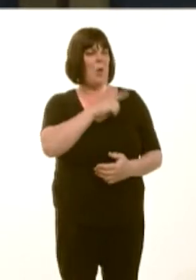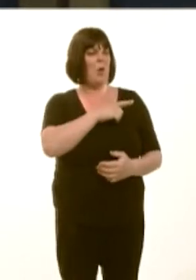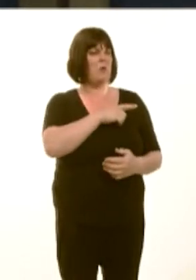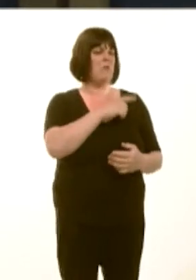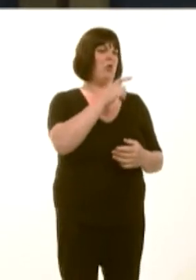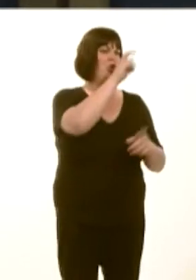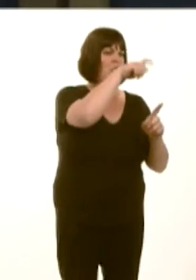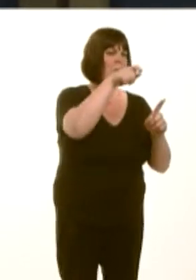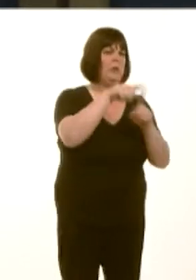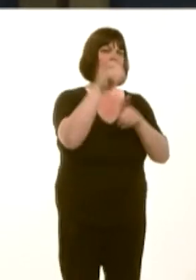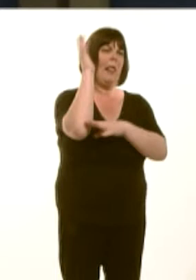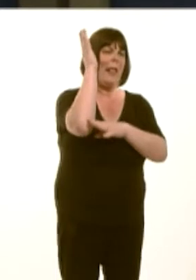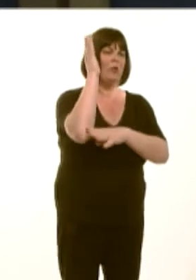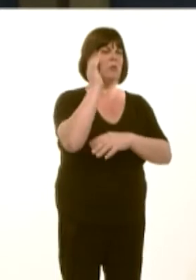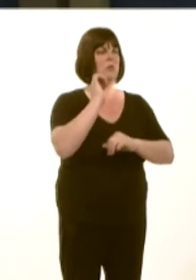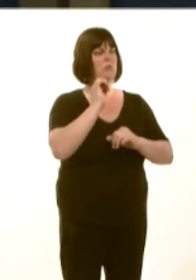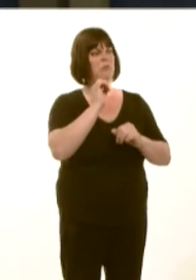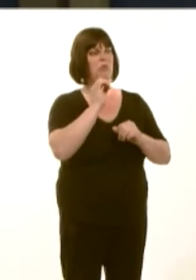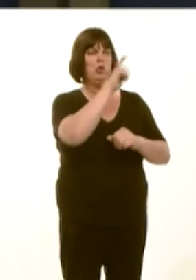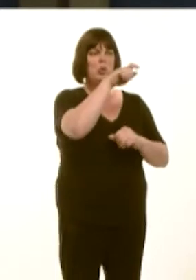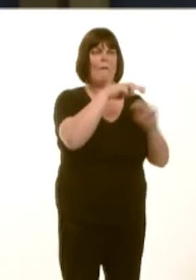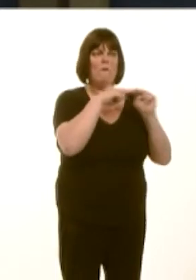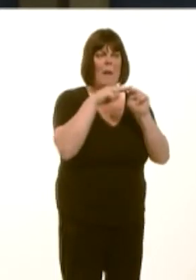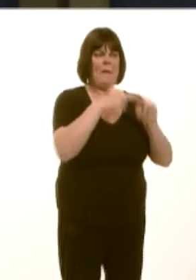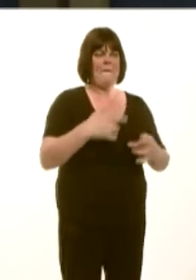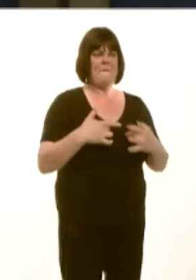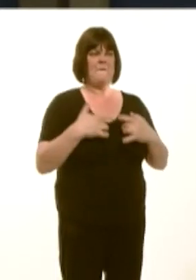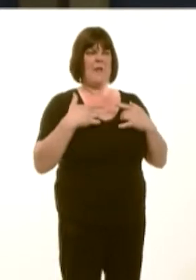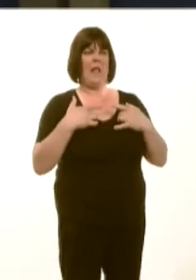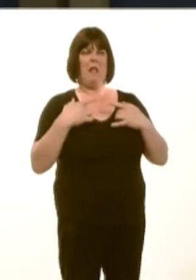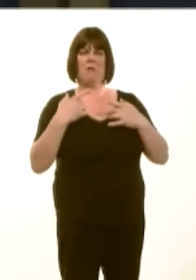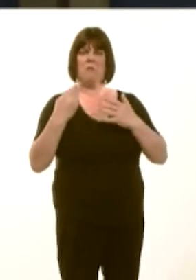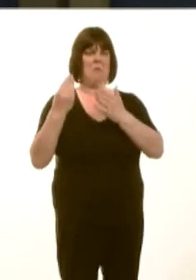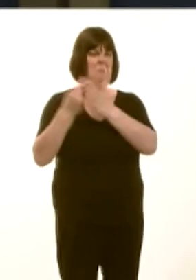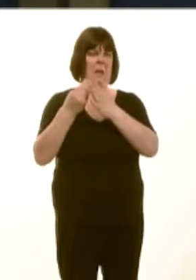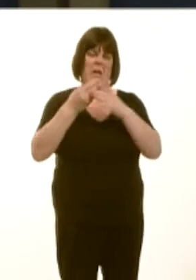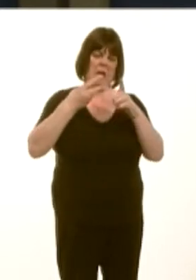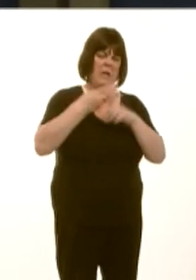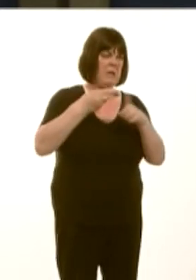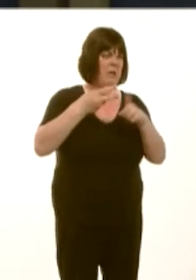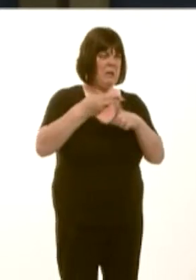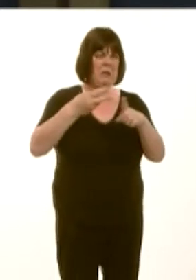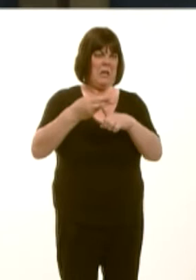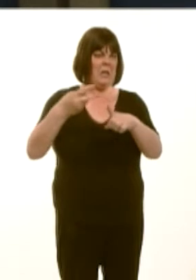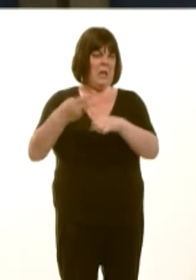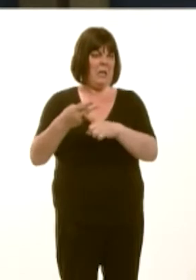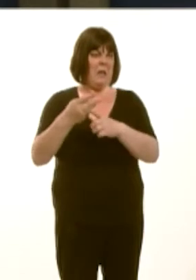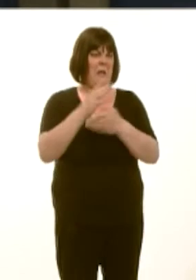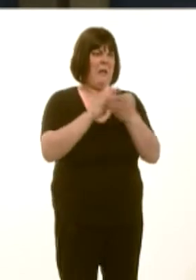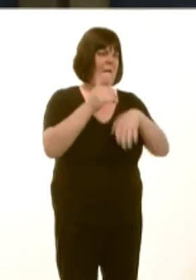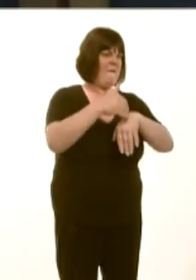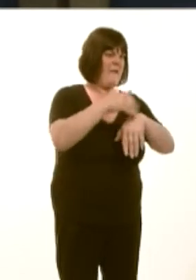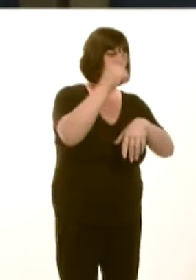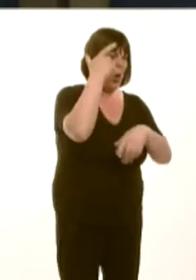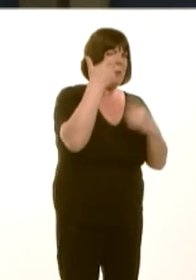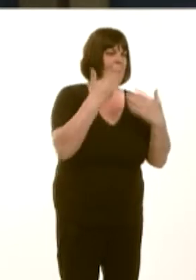and the students' families feel that the impact of the cuts on the education budget has had a very detrimental effect on